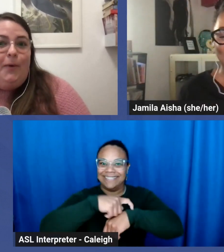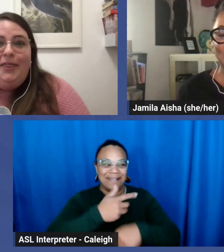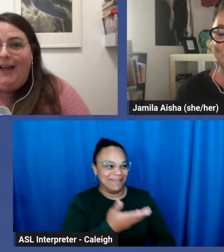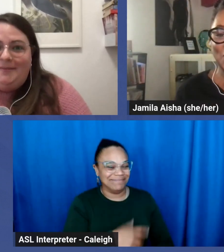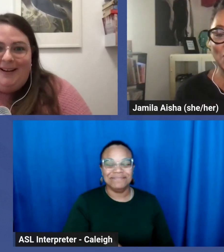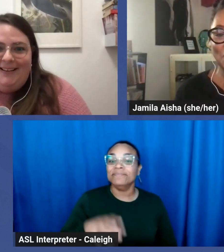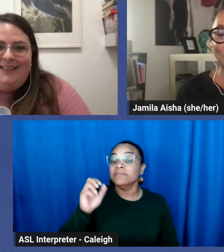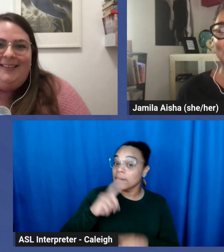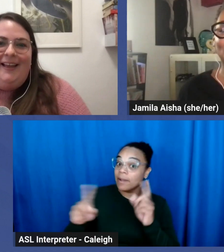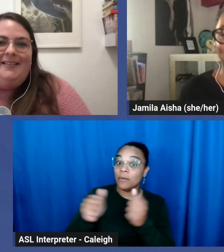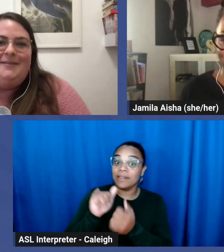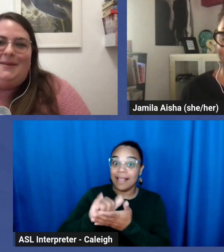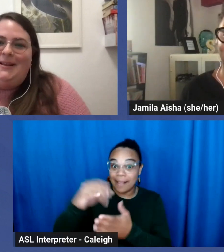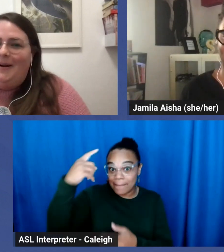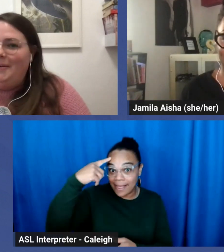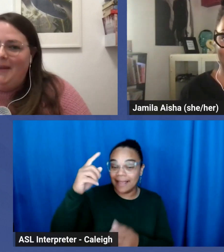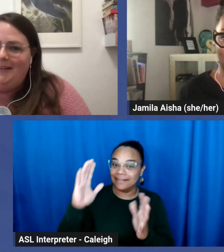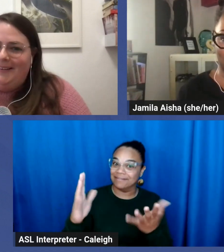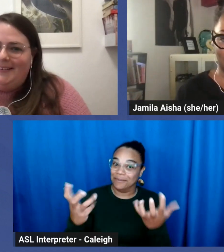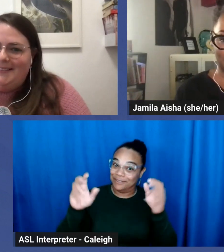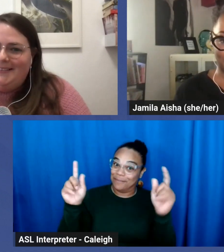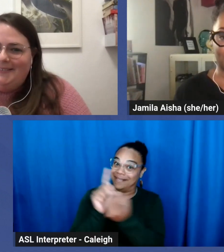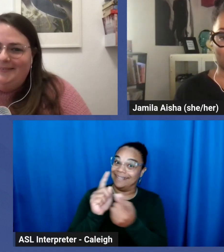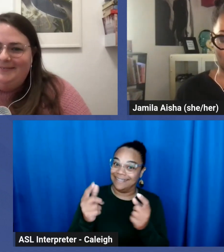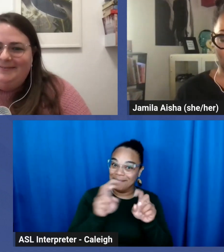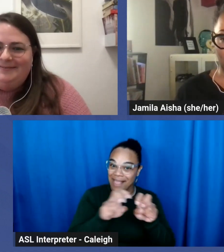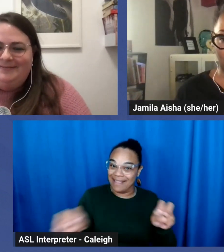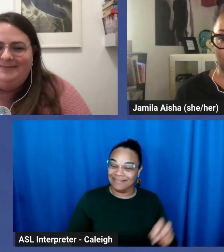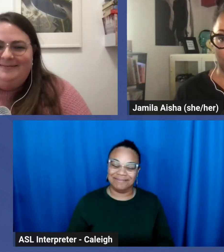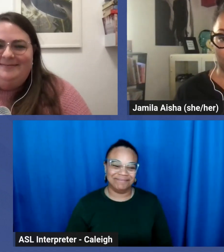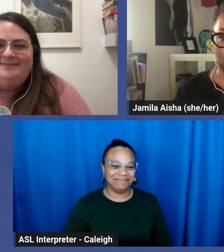So with that in mind, let's meet our panelists.